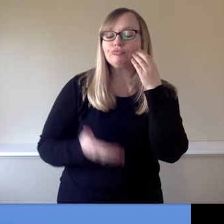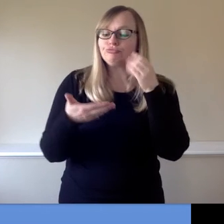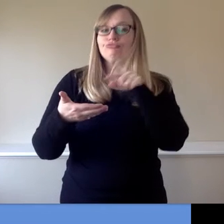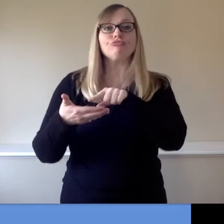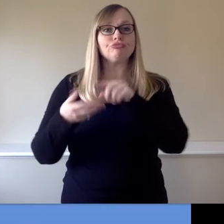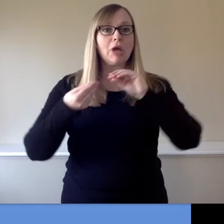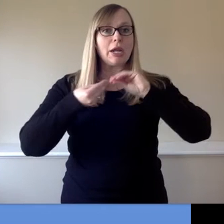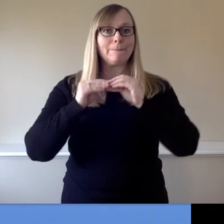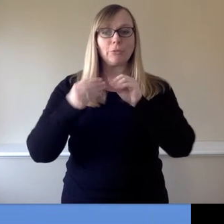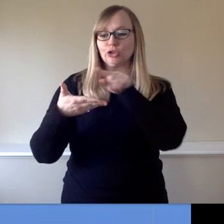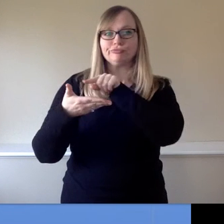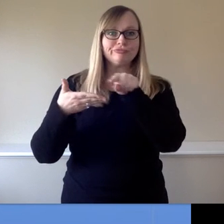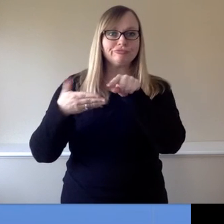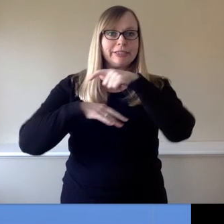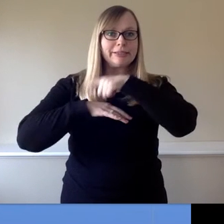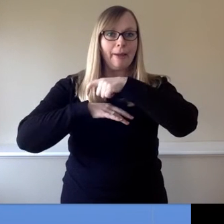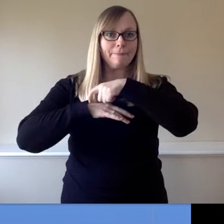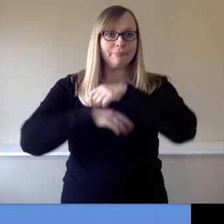plain numbers.